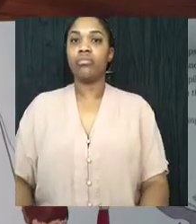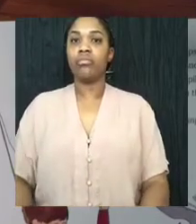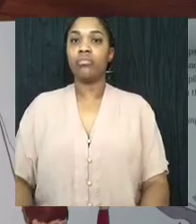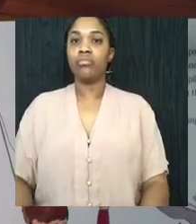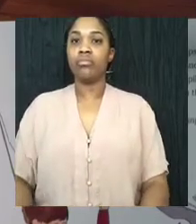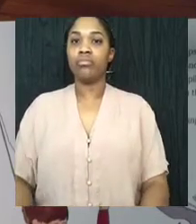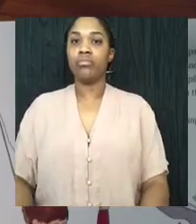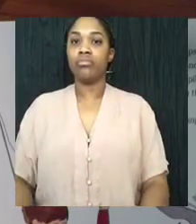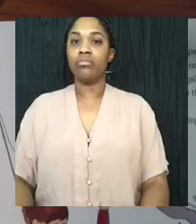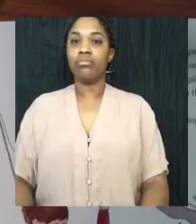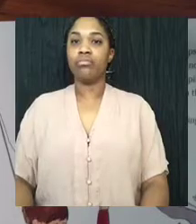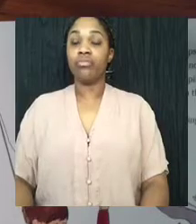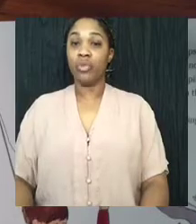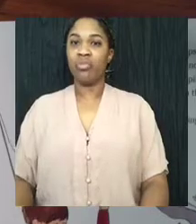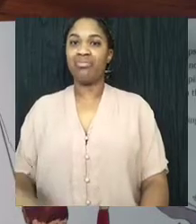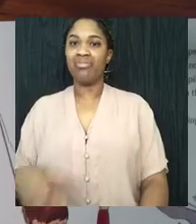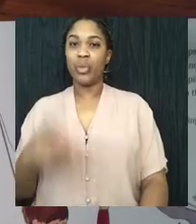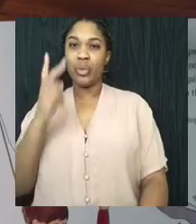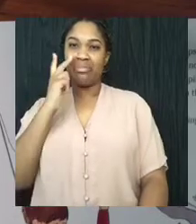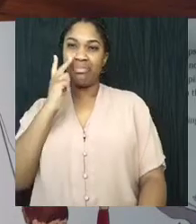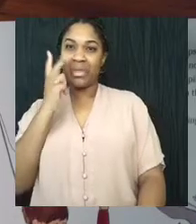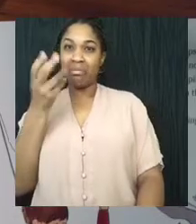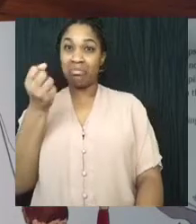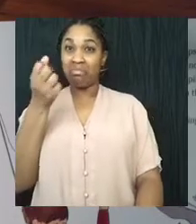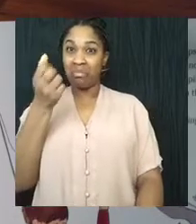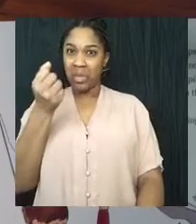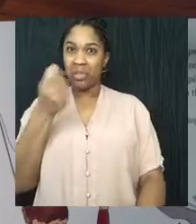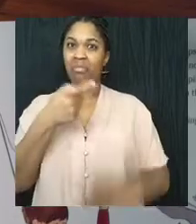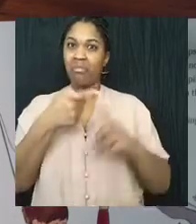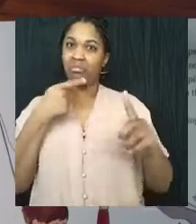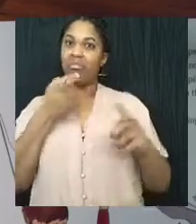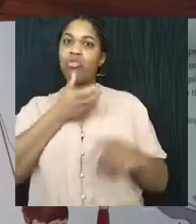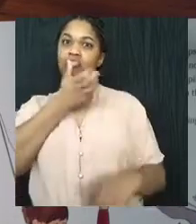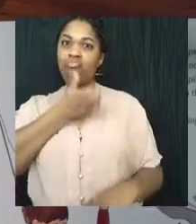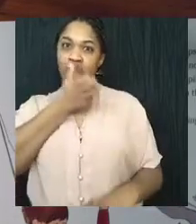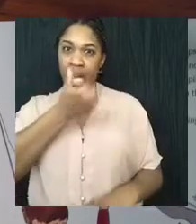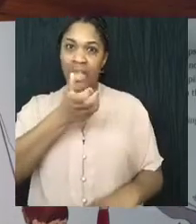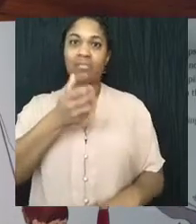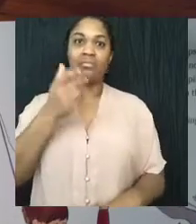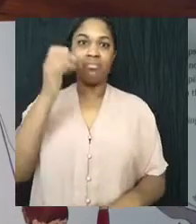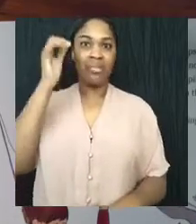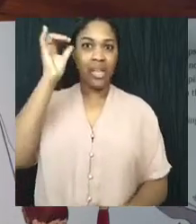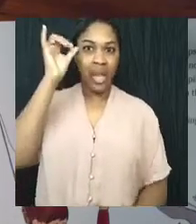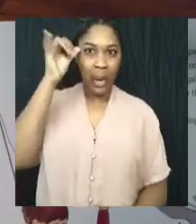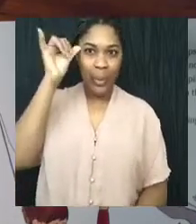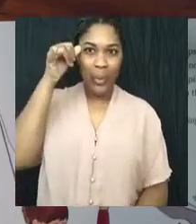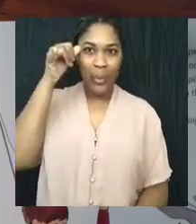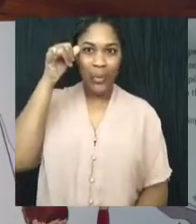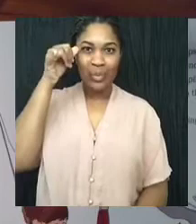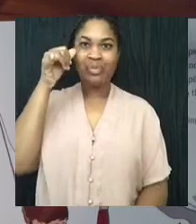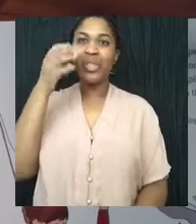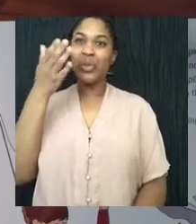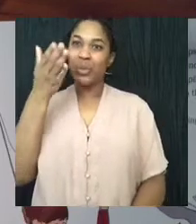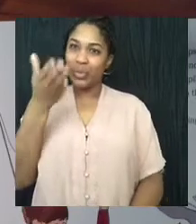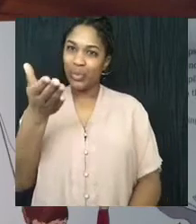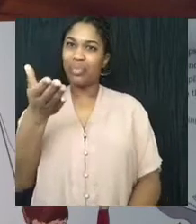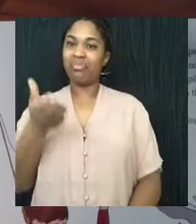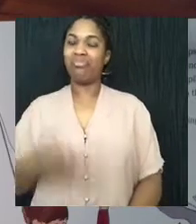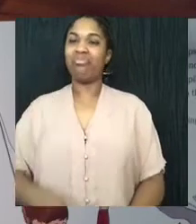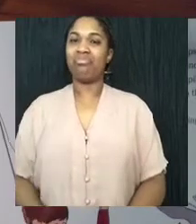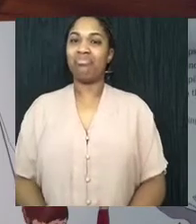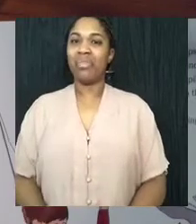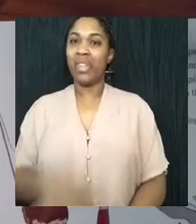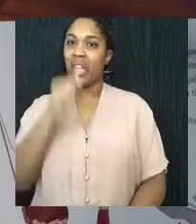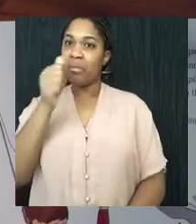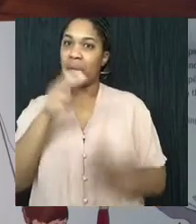Here we have from the milk, we have the grass, and then the cow, and then you. The